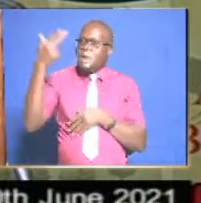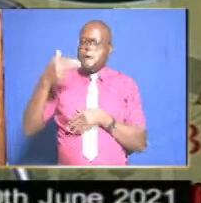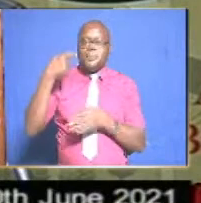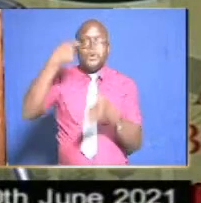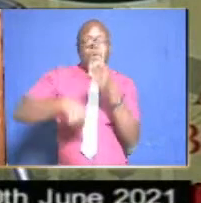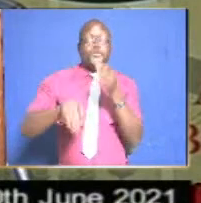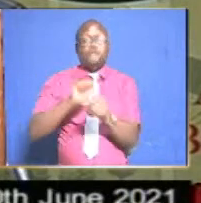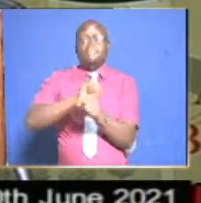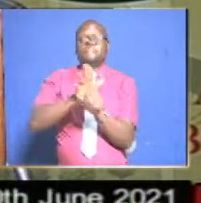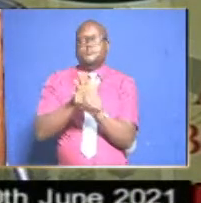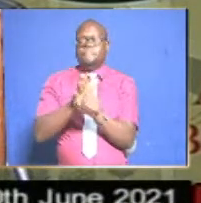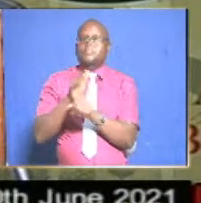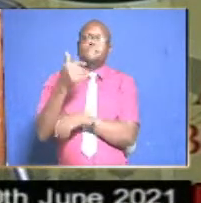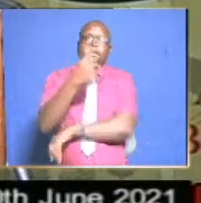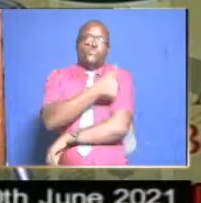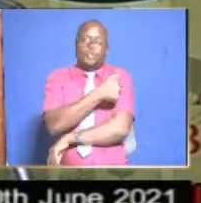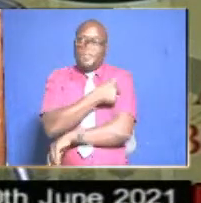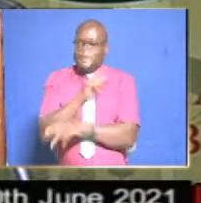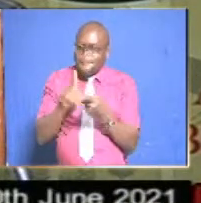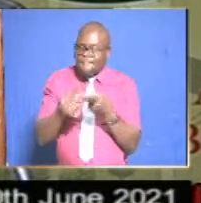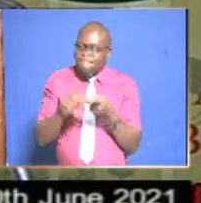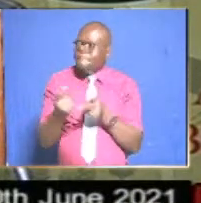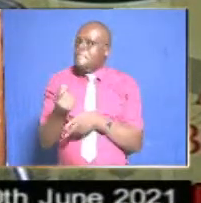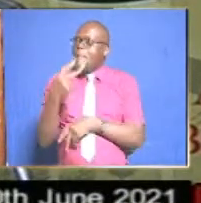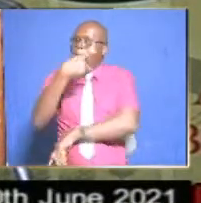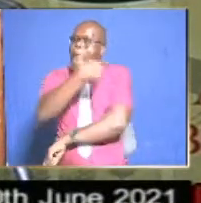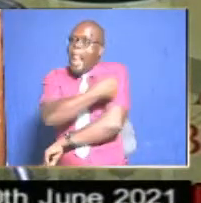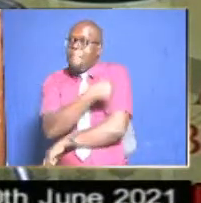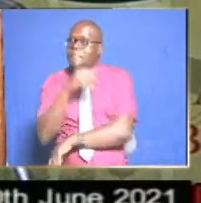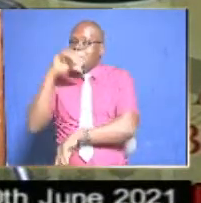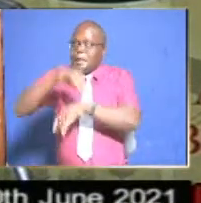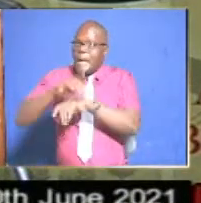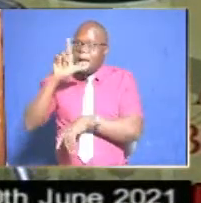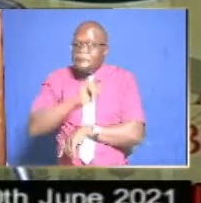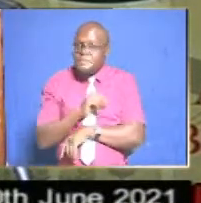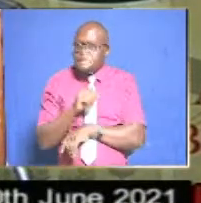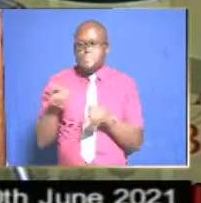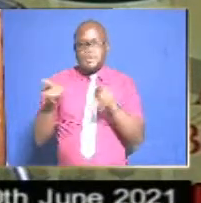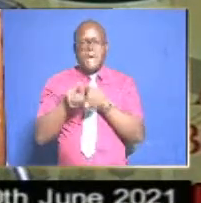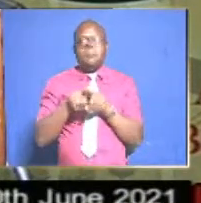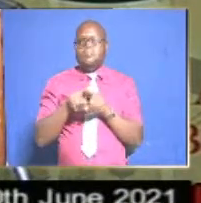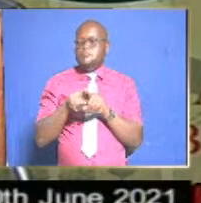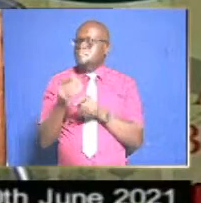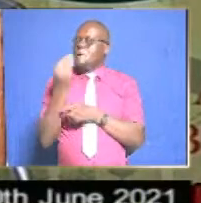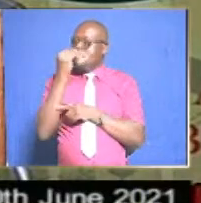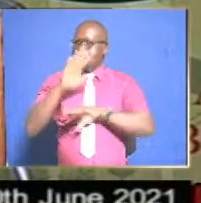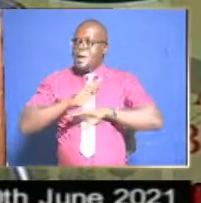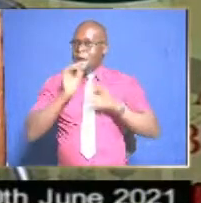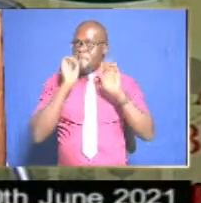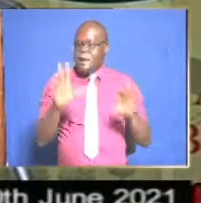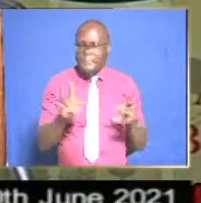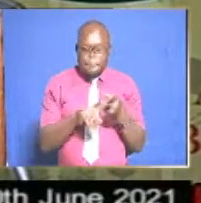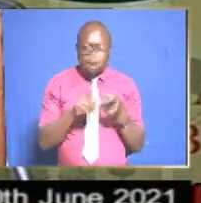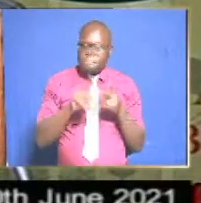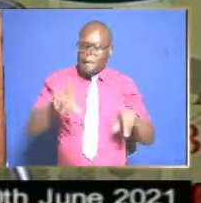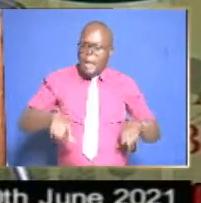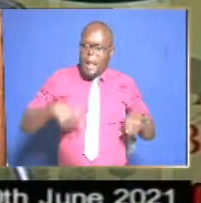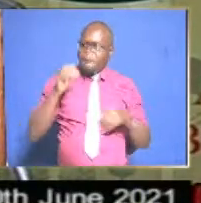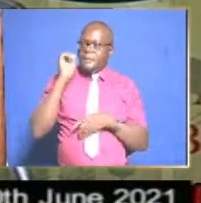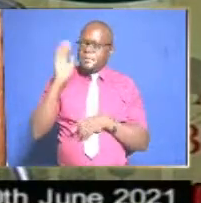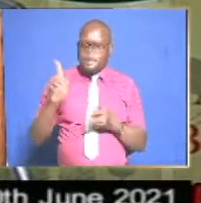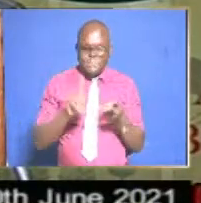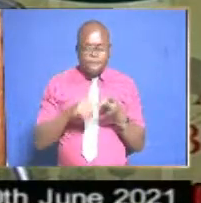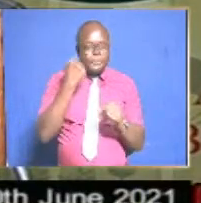COVID-19 treatment and availability of vaccines, in addition to food security, high cost of living, and